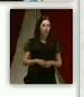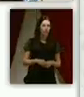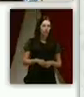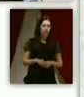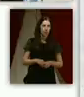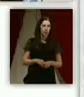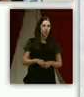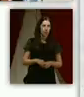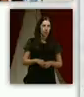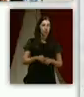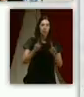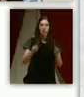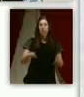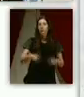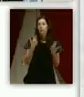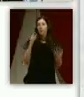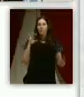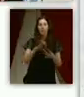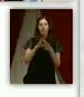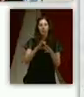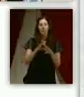cochlear implants,